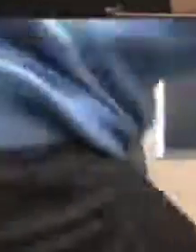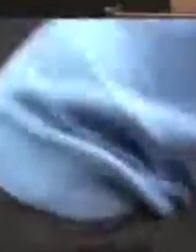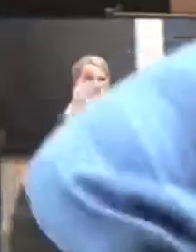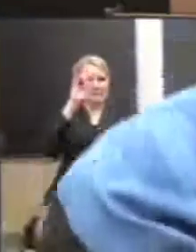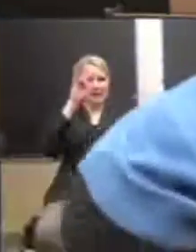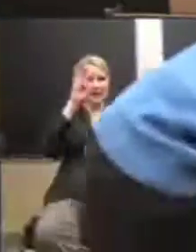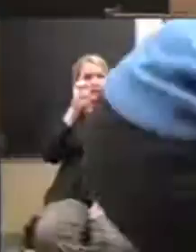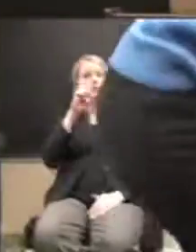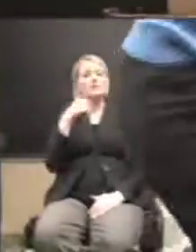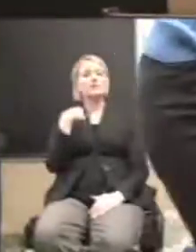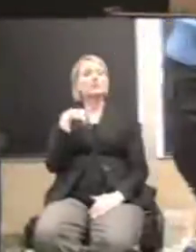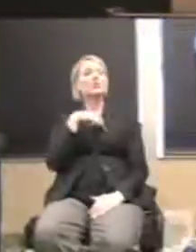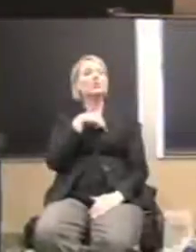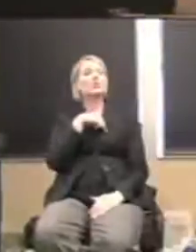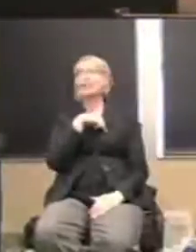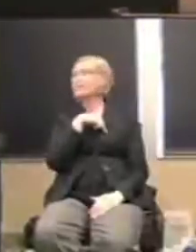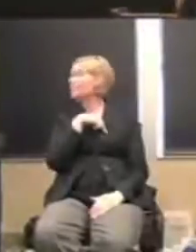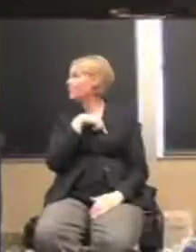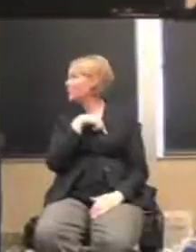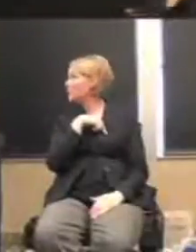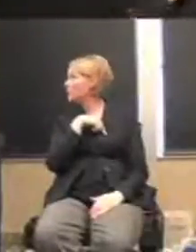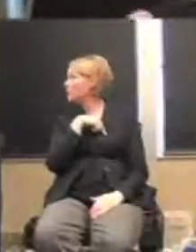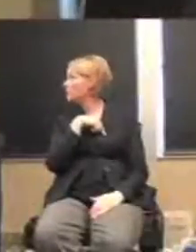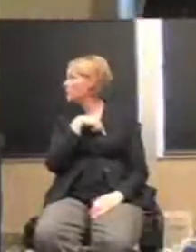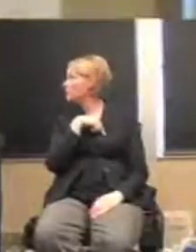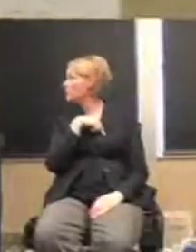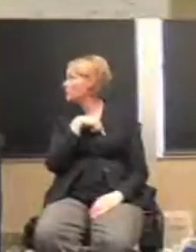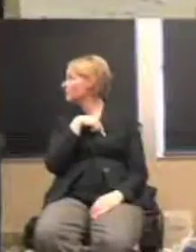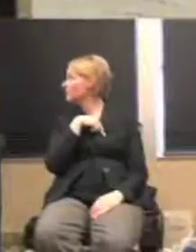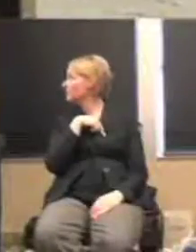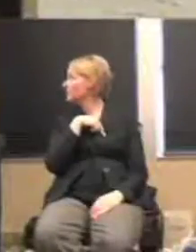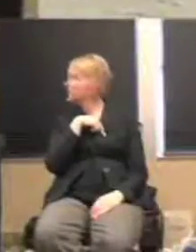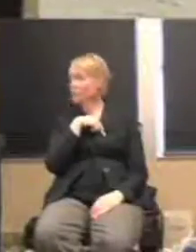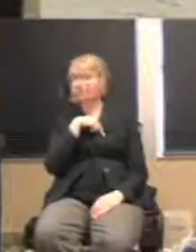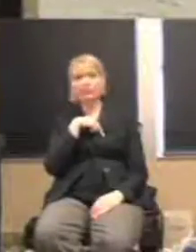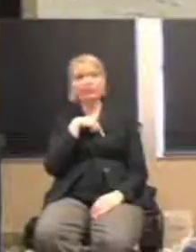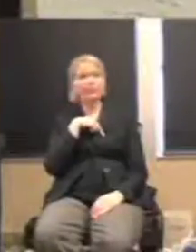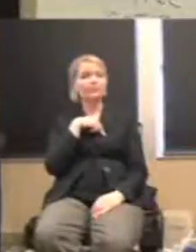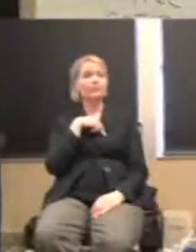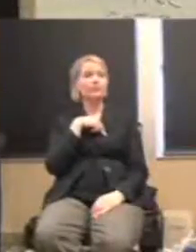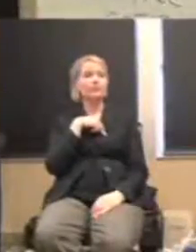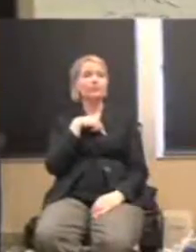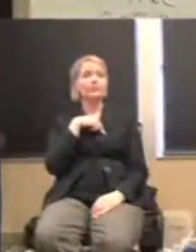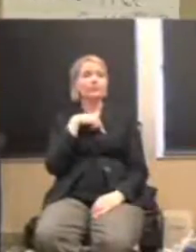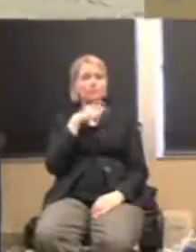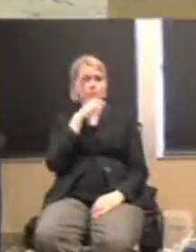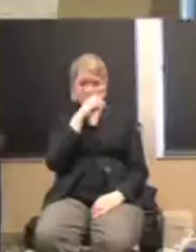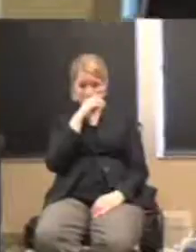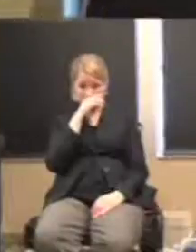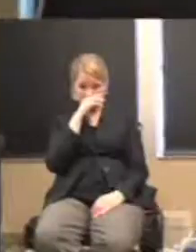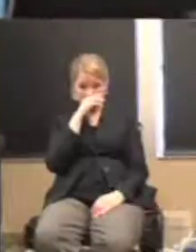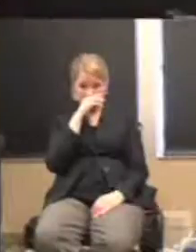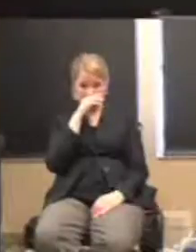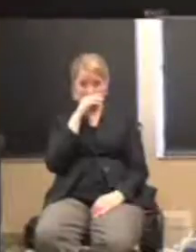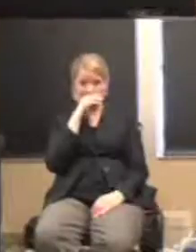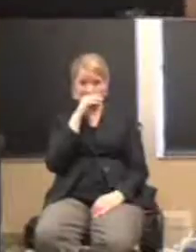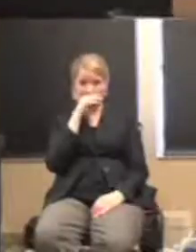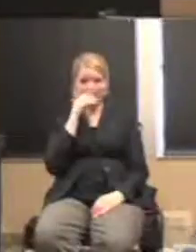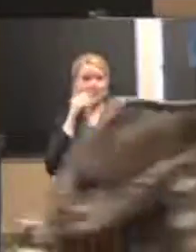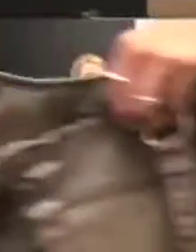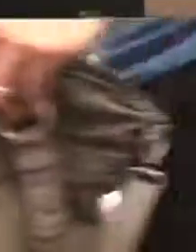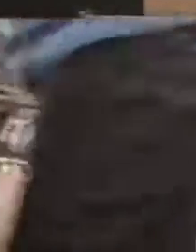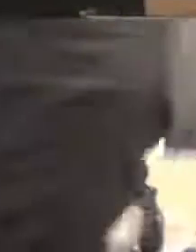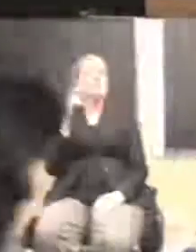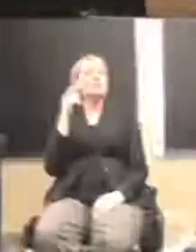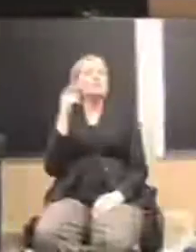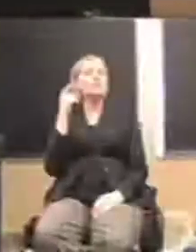We did not get this web address in your handouts, but we wanted to be sure that we showed you